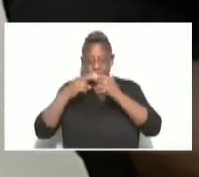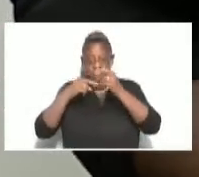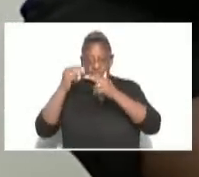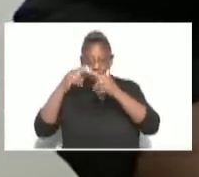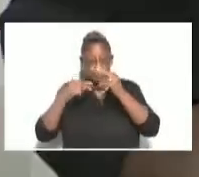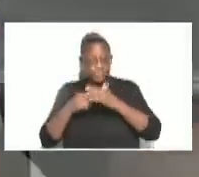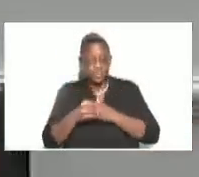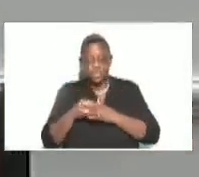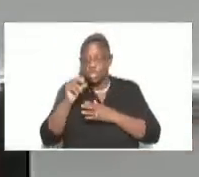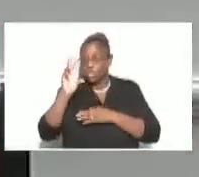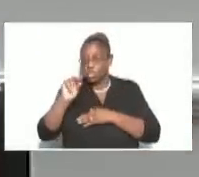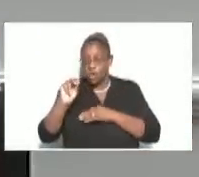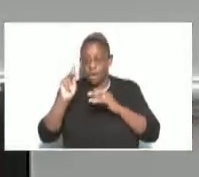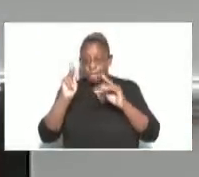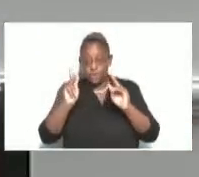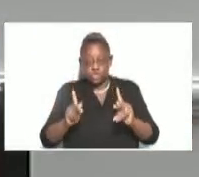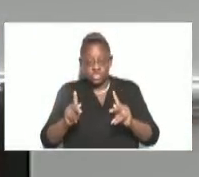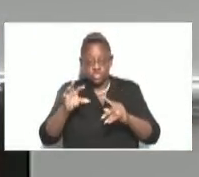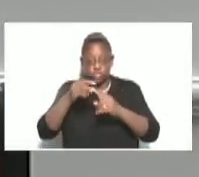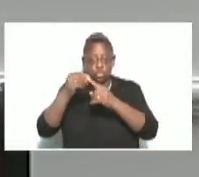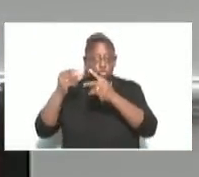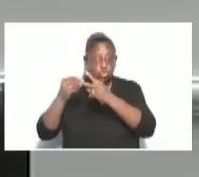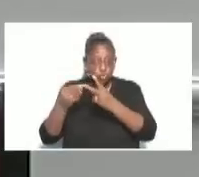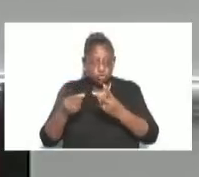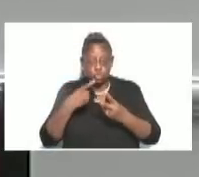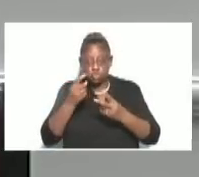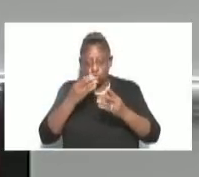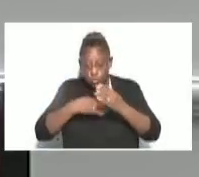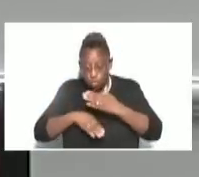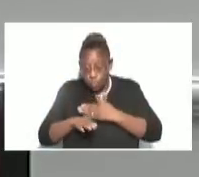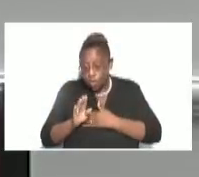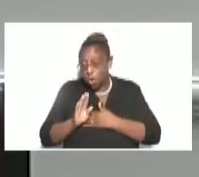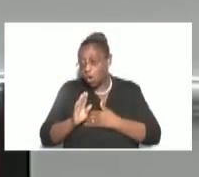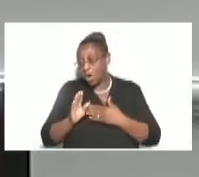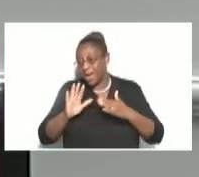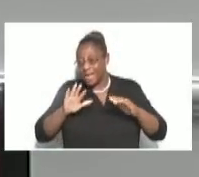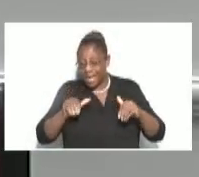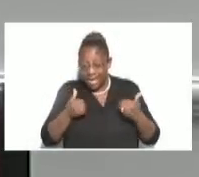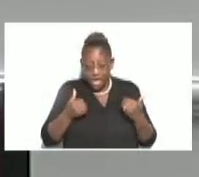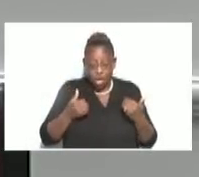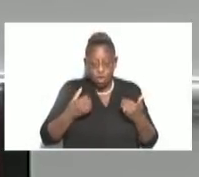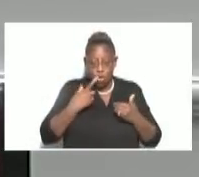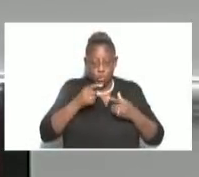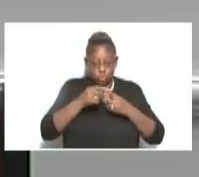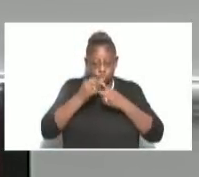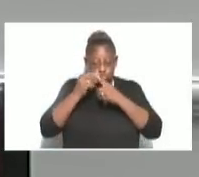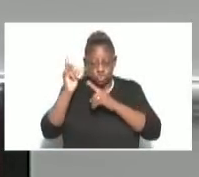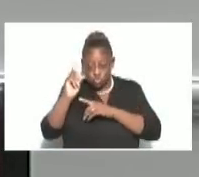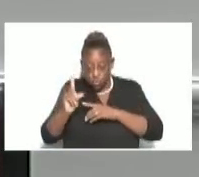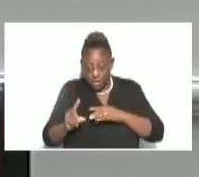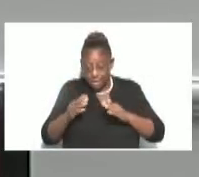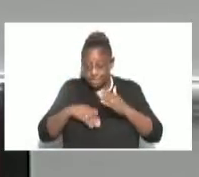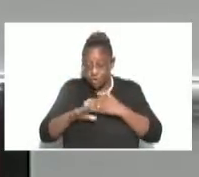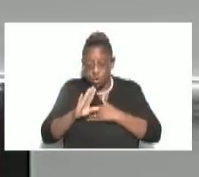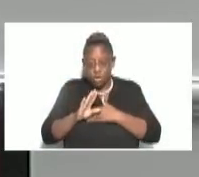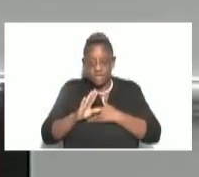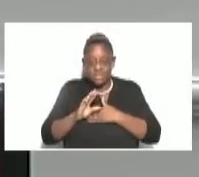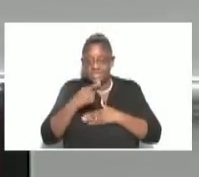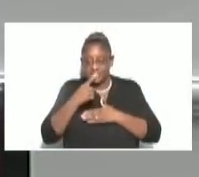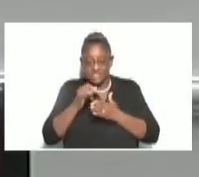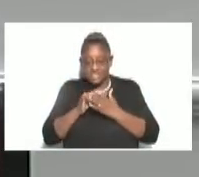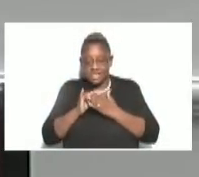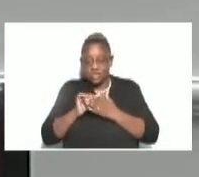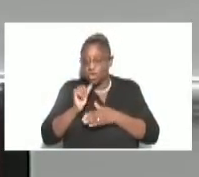chooses how they're born. Nobody chooses who they're born to. Nobody chooses their race, where they're born. We're all just